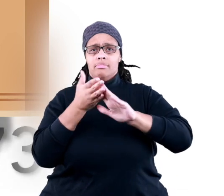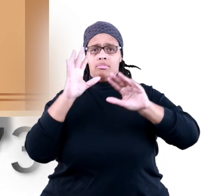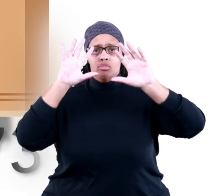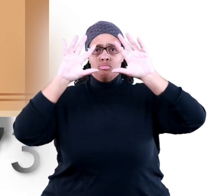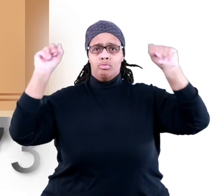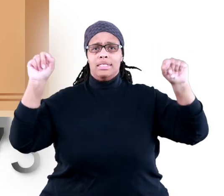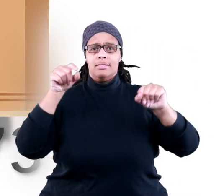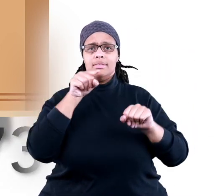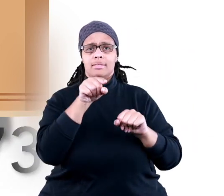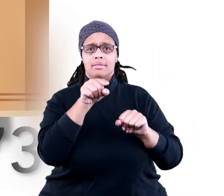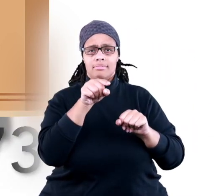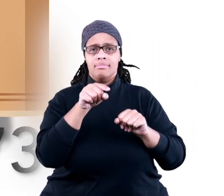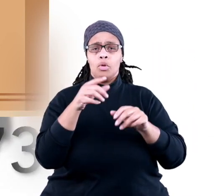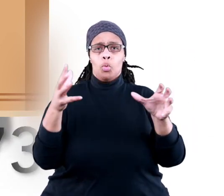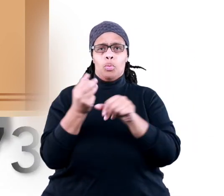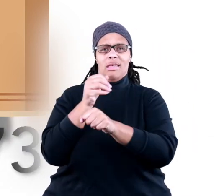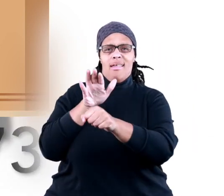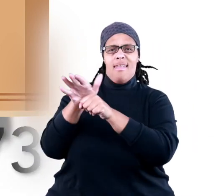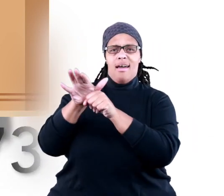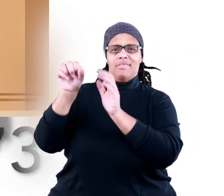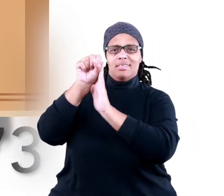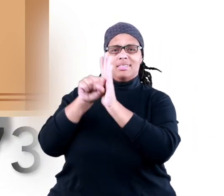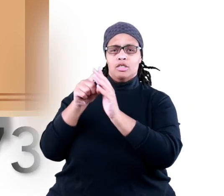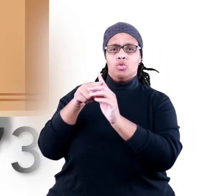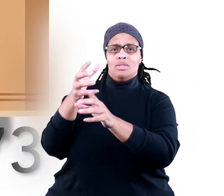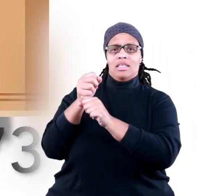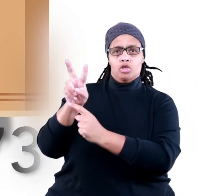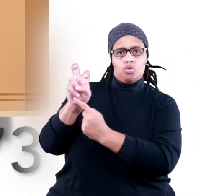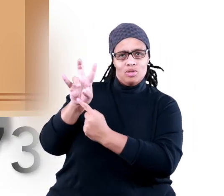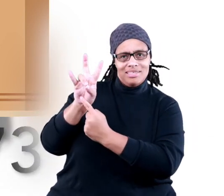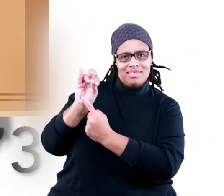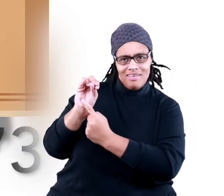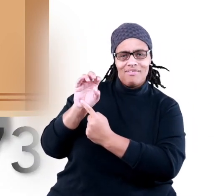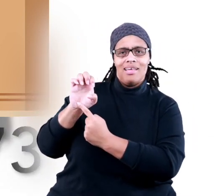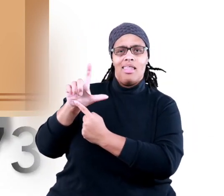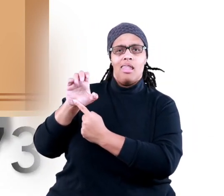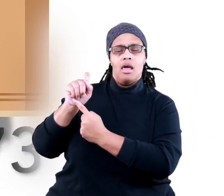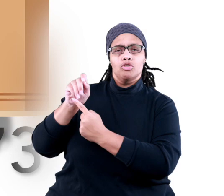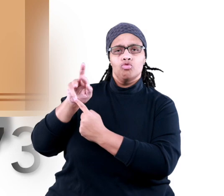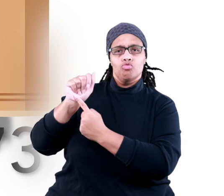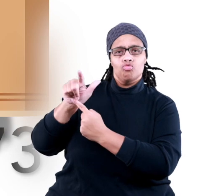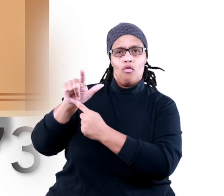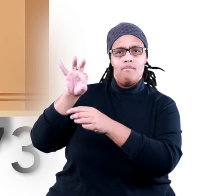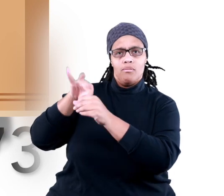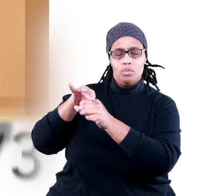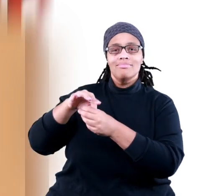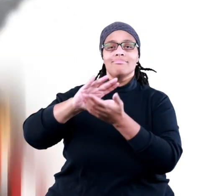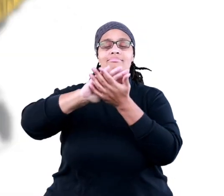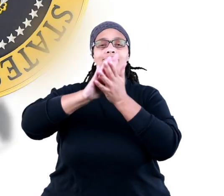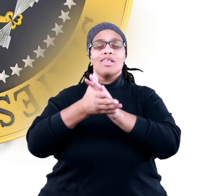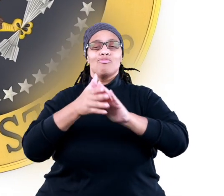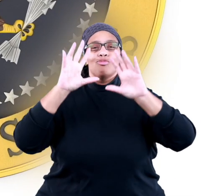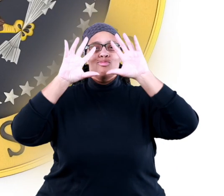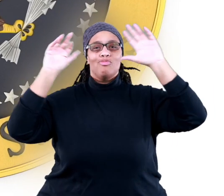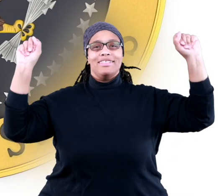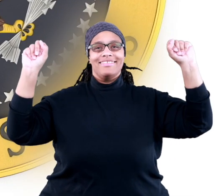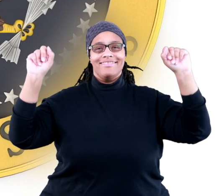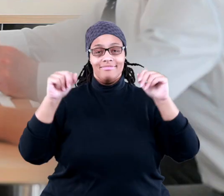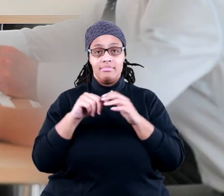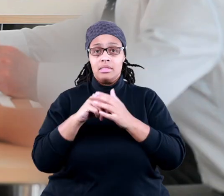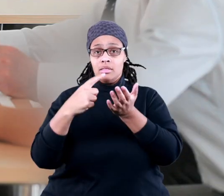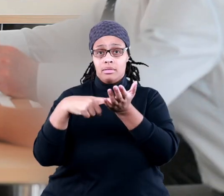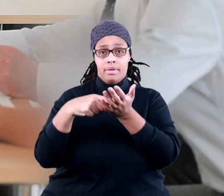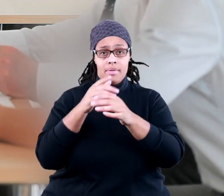if a person running for president wins enough states to get to 270 electoral votes, they become